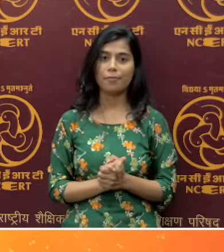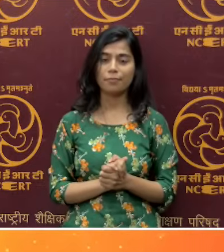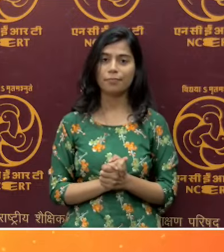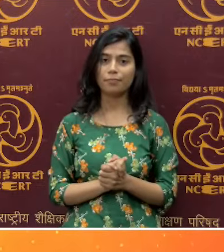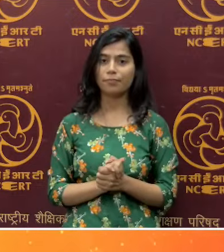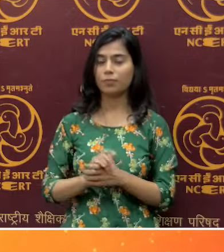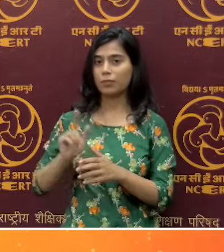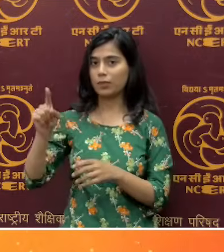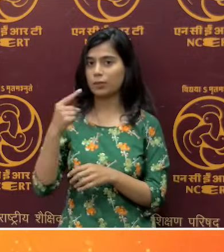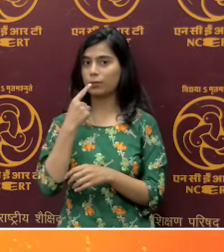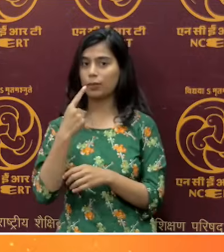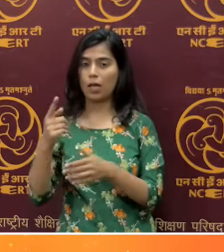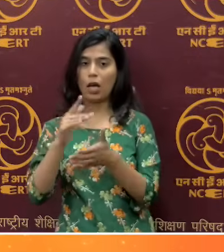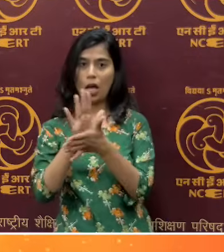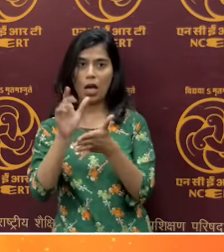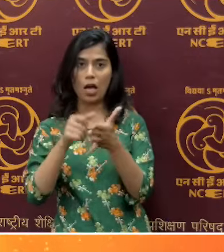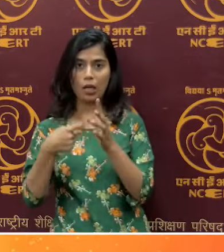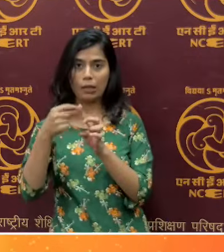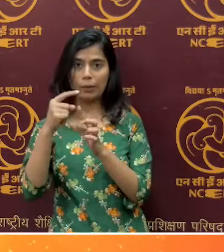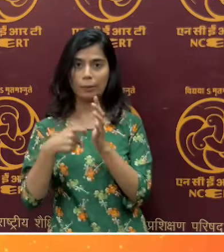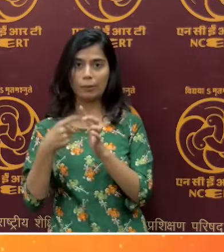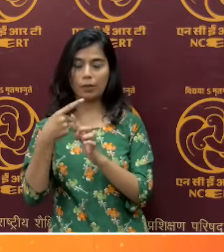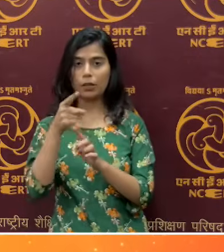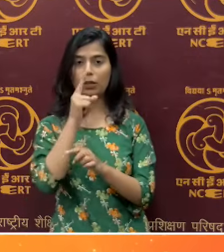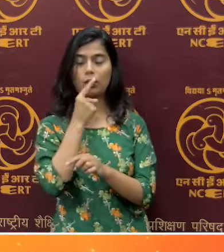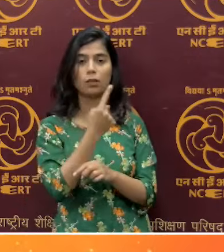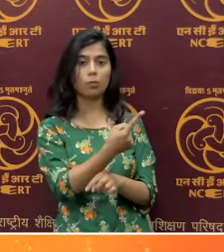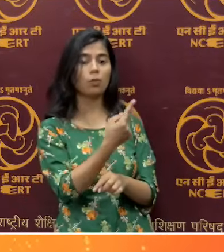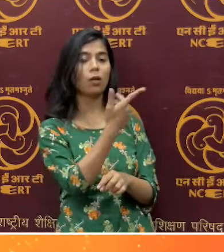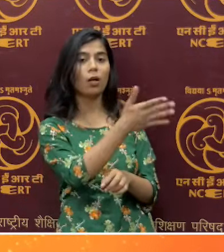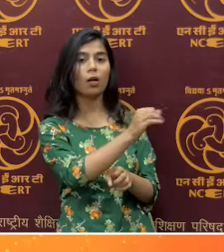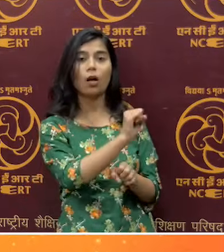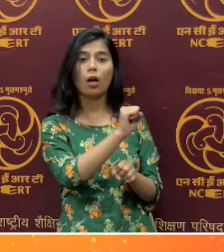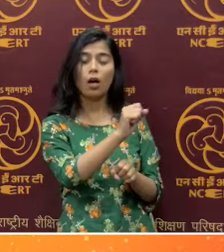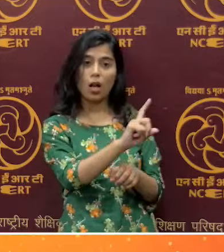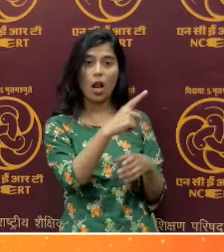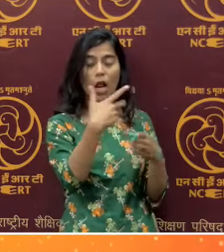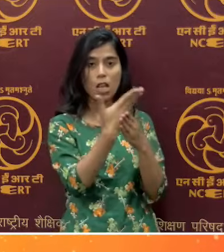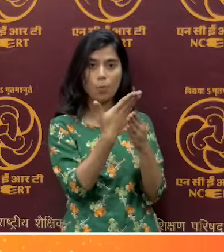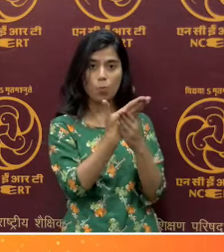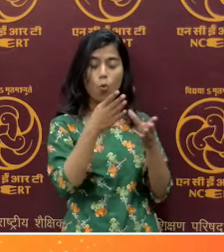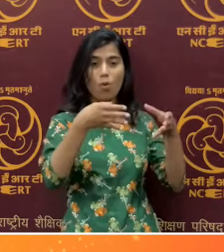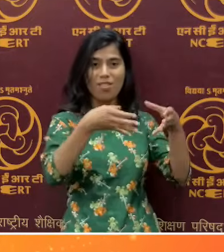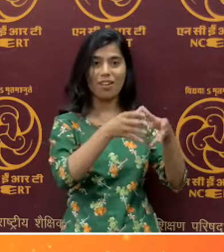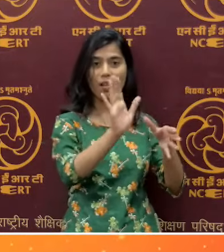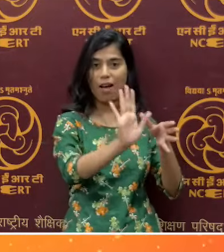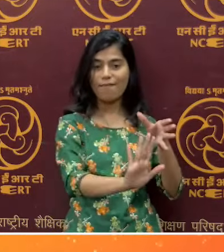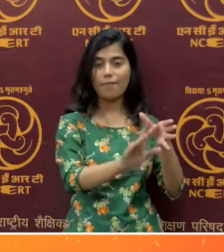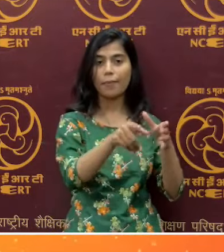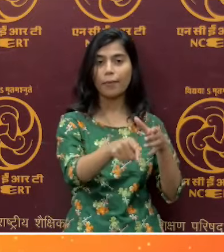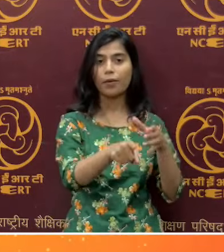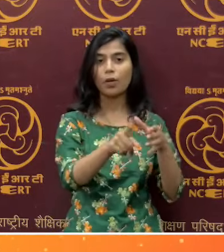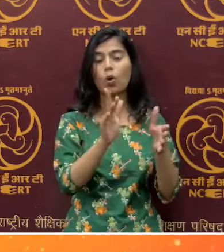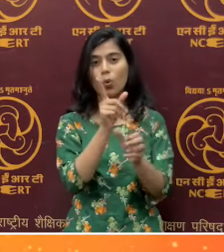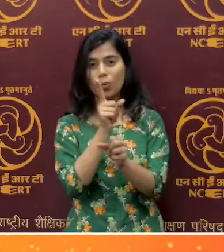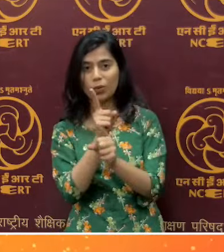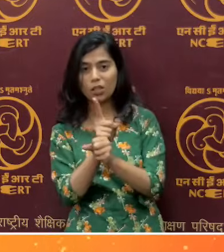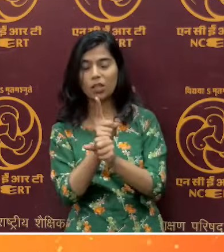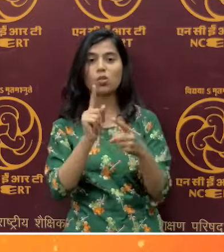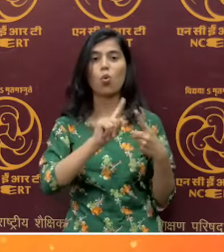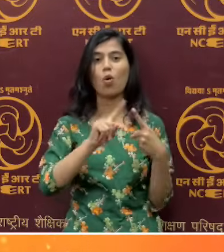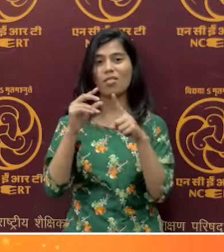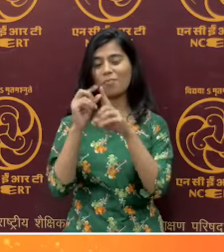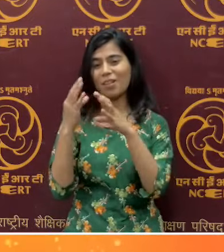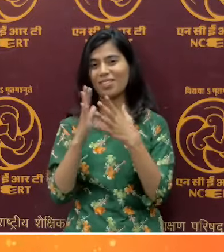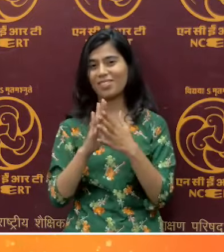So like here, Harpreet, we have the report section also. Okay. Like whatever the screening is completed by teacher or the special